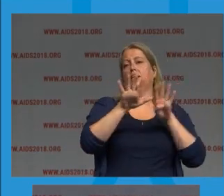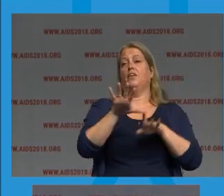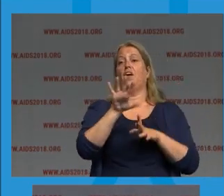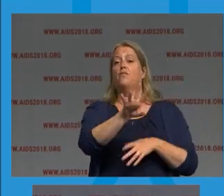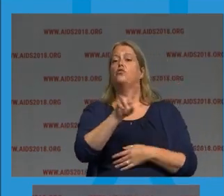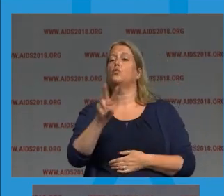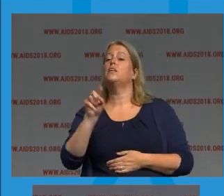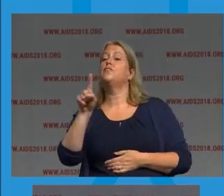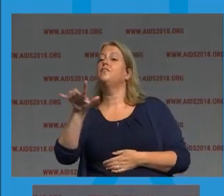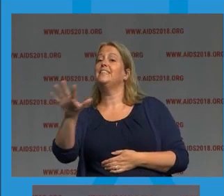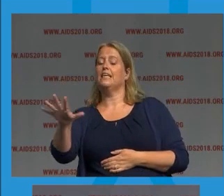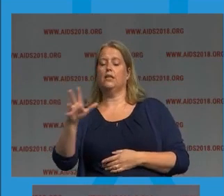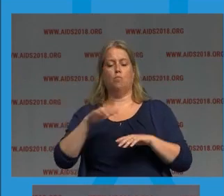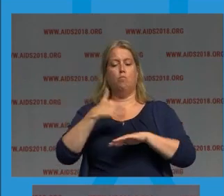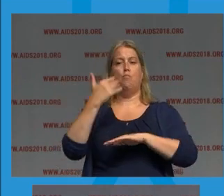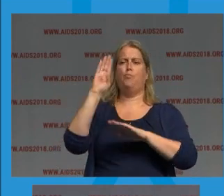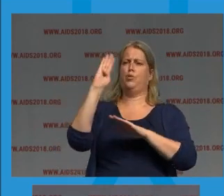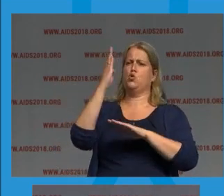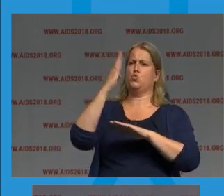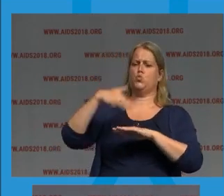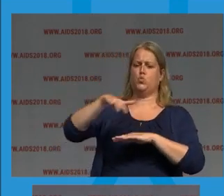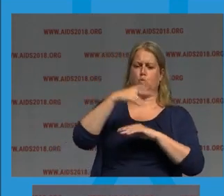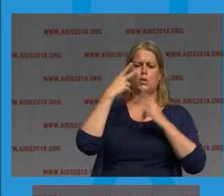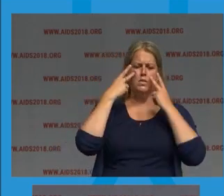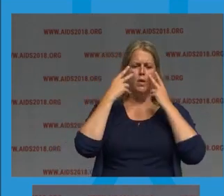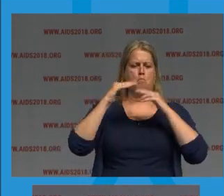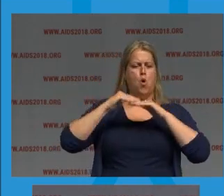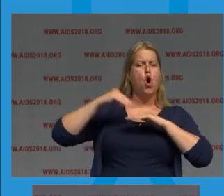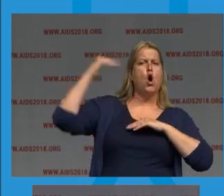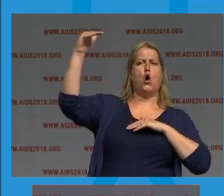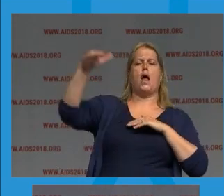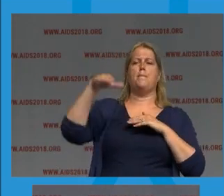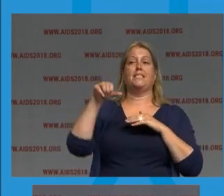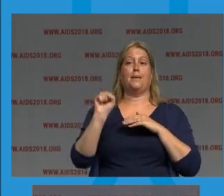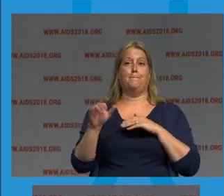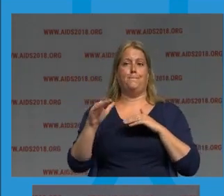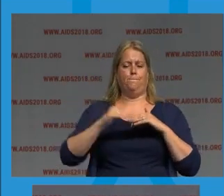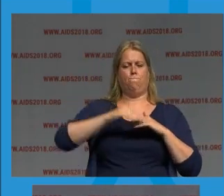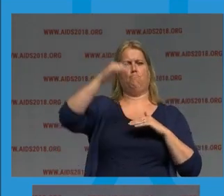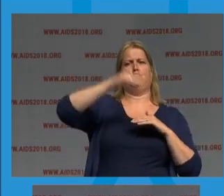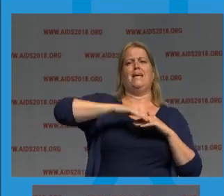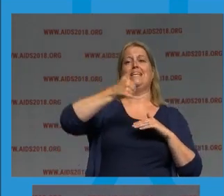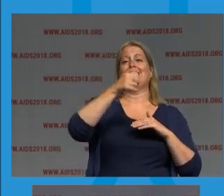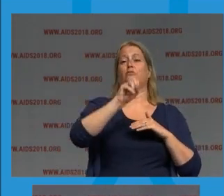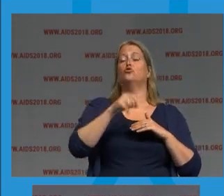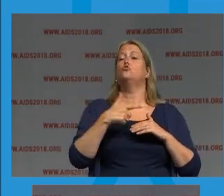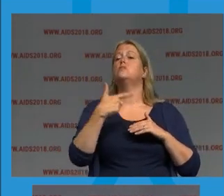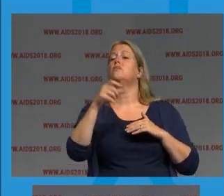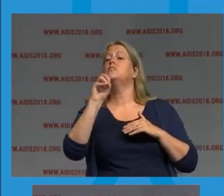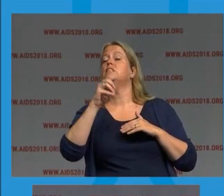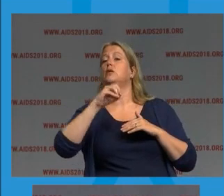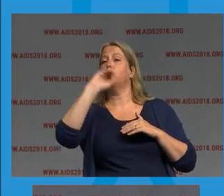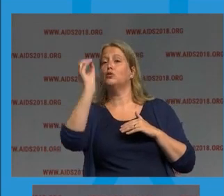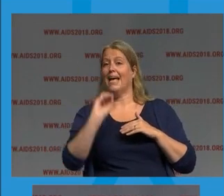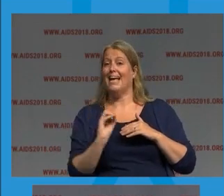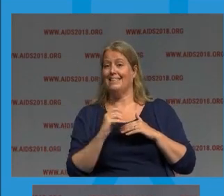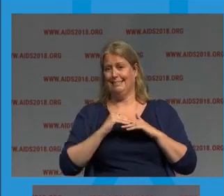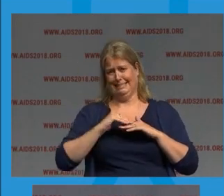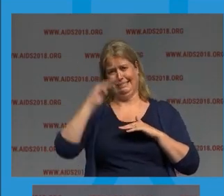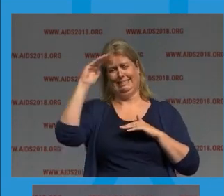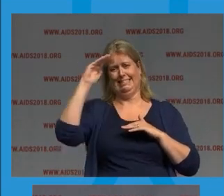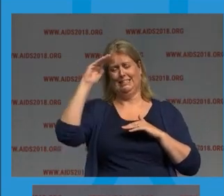a higher burden and a higher attributable fraction among MSM to about 60 to 70% of the infections, specifically in Dakar, but really